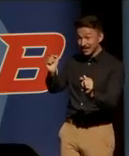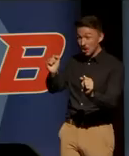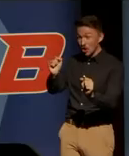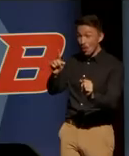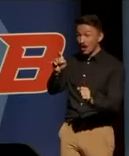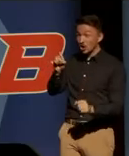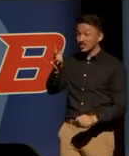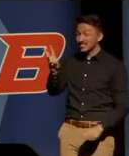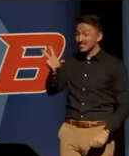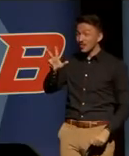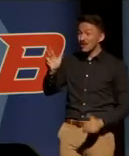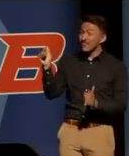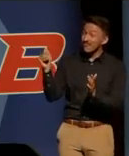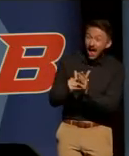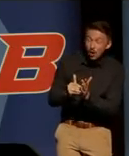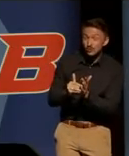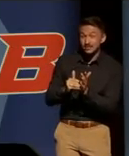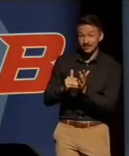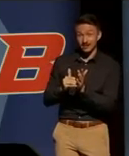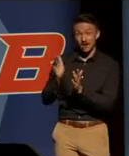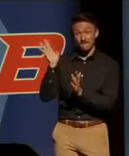163,000.